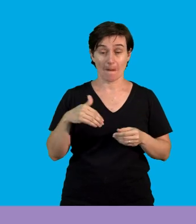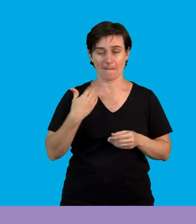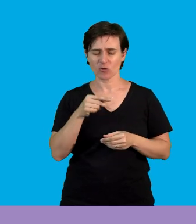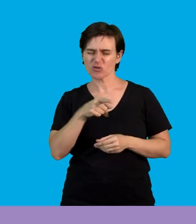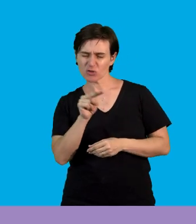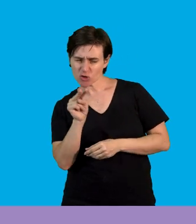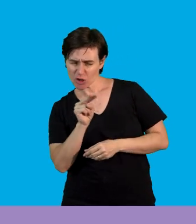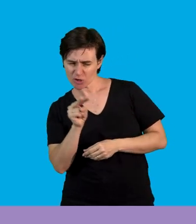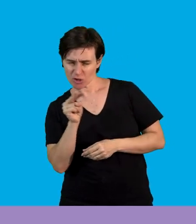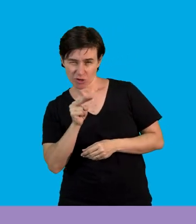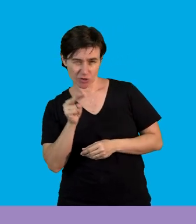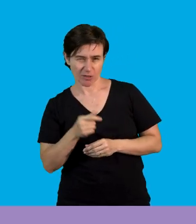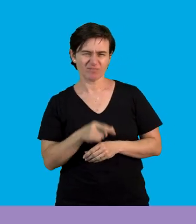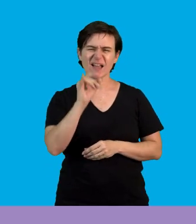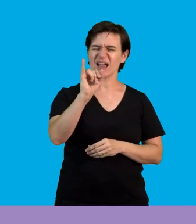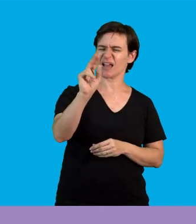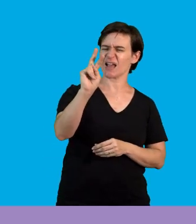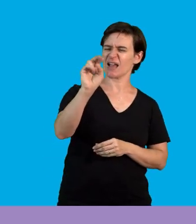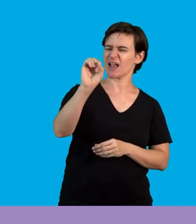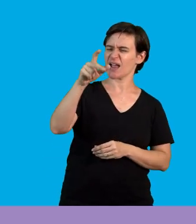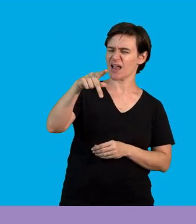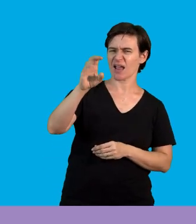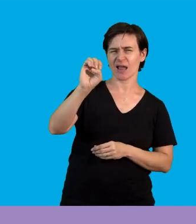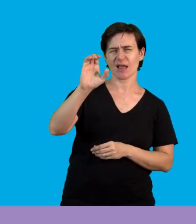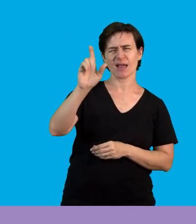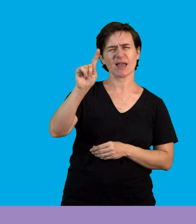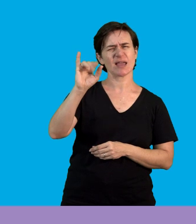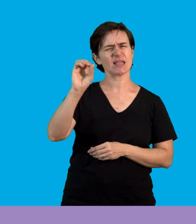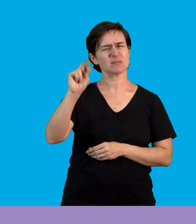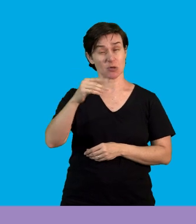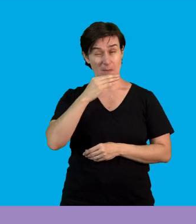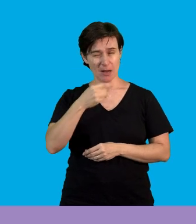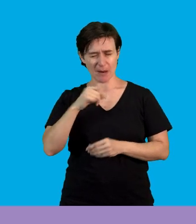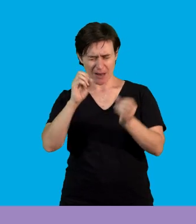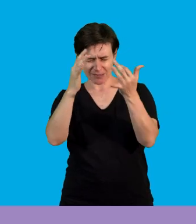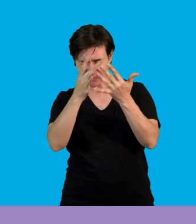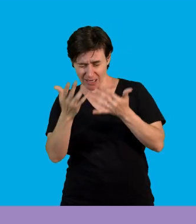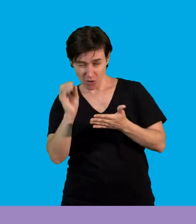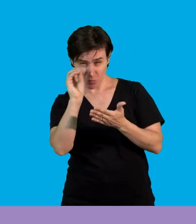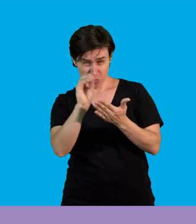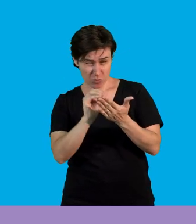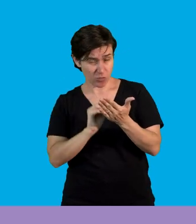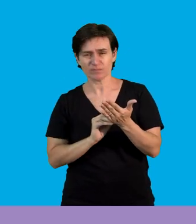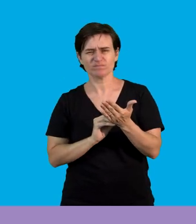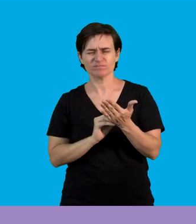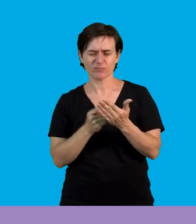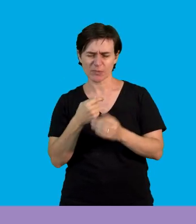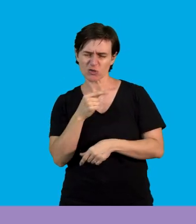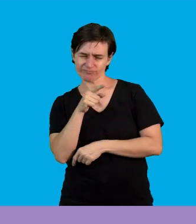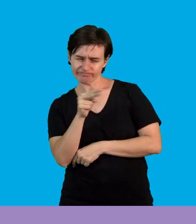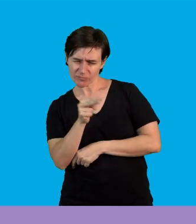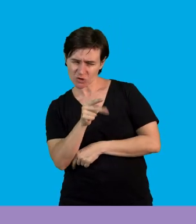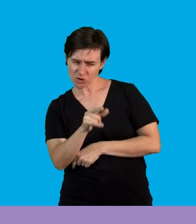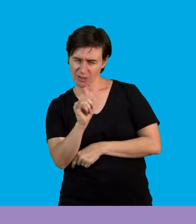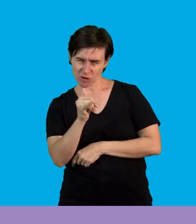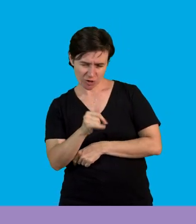Solve the following by inspection. Inspection means that you do not need to show a calculation. You need to reason with the